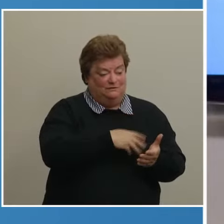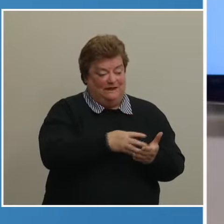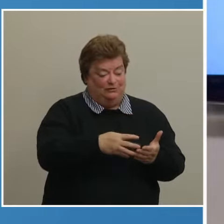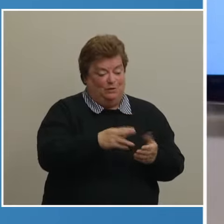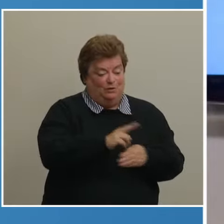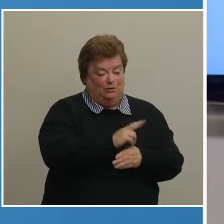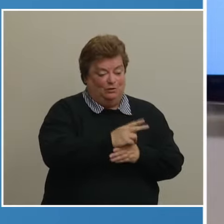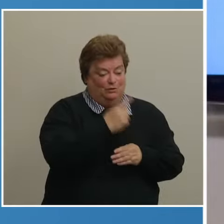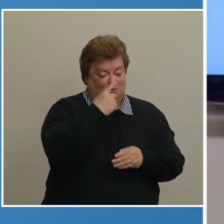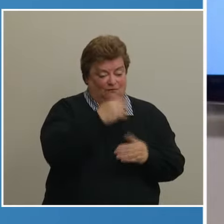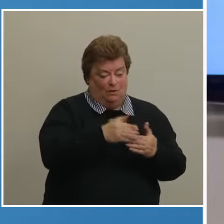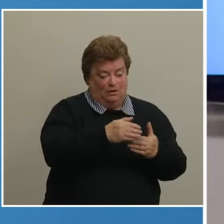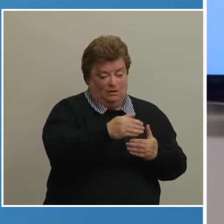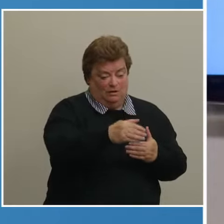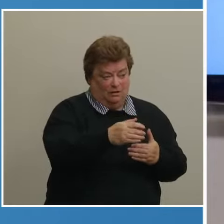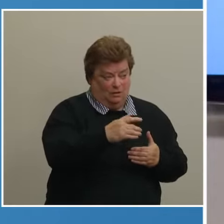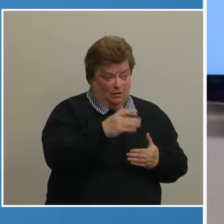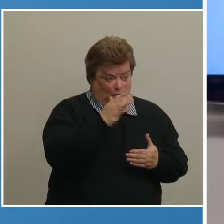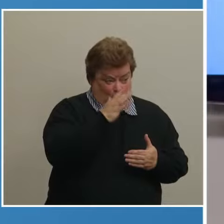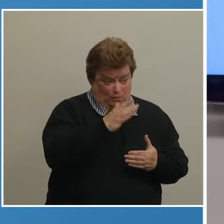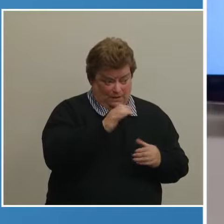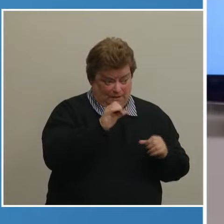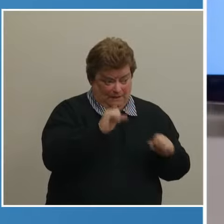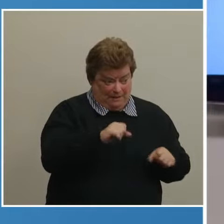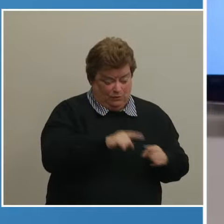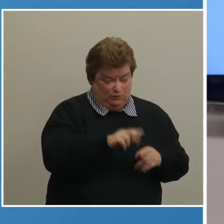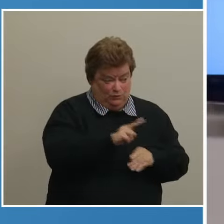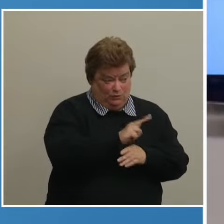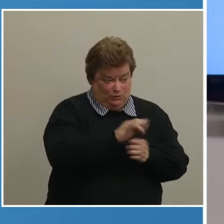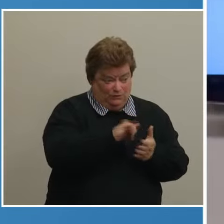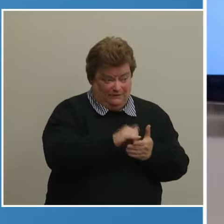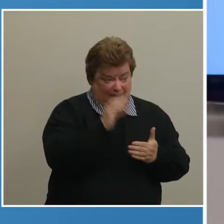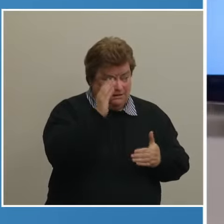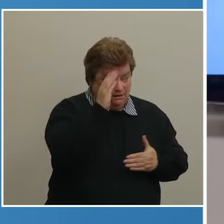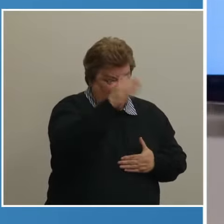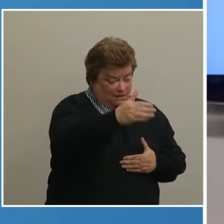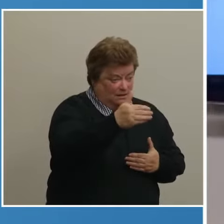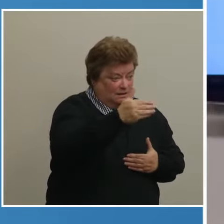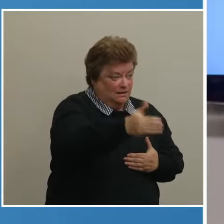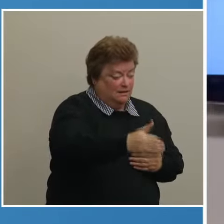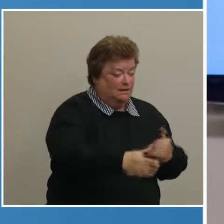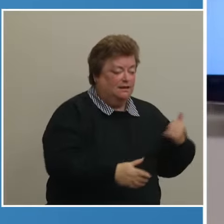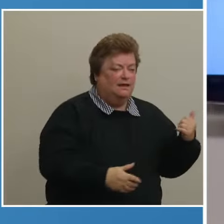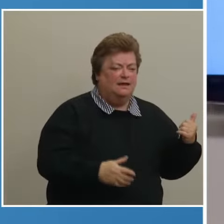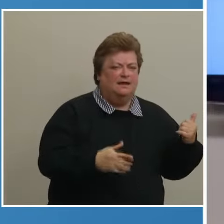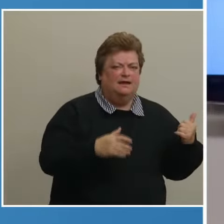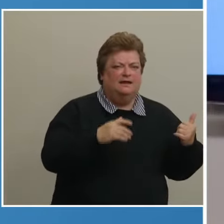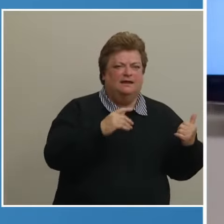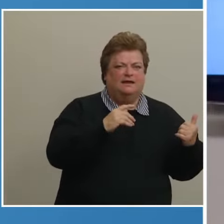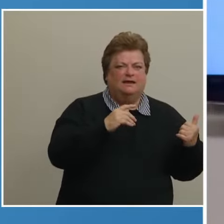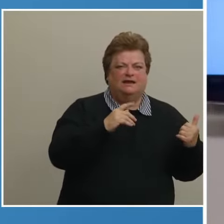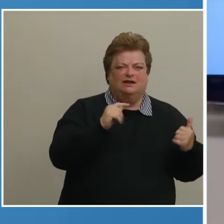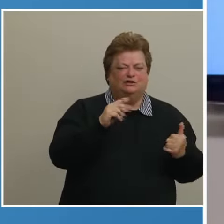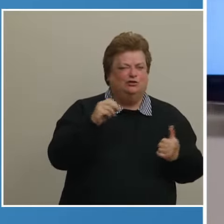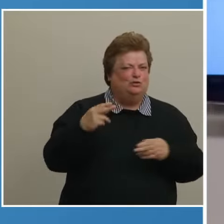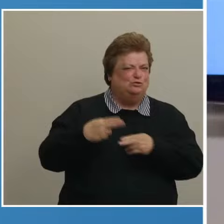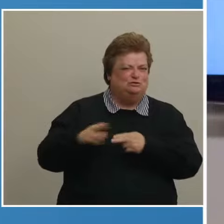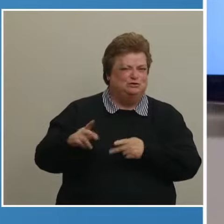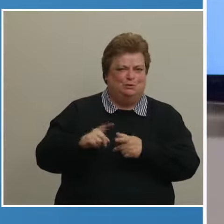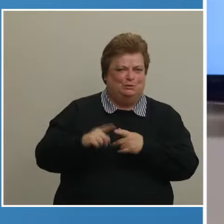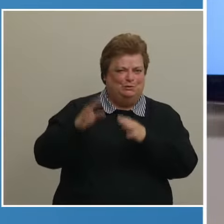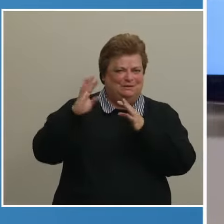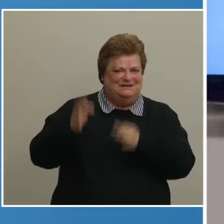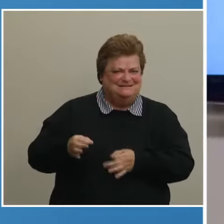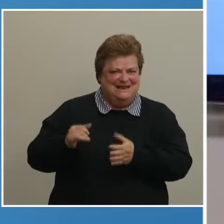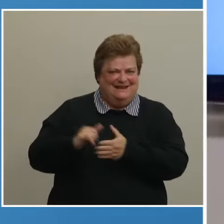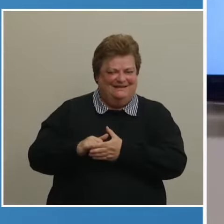upcoming clinics? Are those going to be able to be used down the road somewhere? Brent, it's really too soon to tell that.